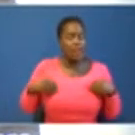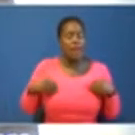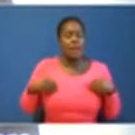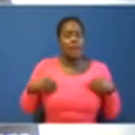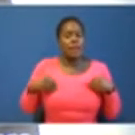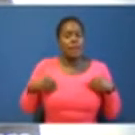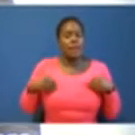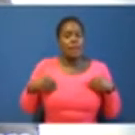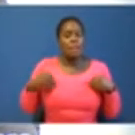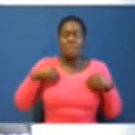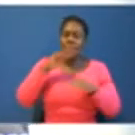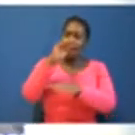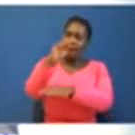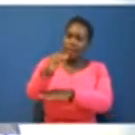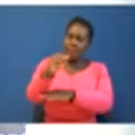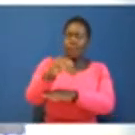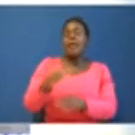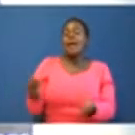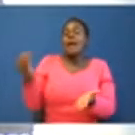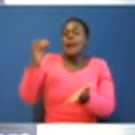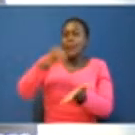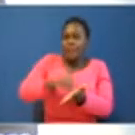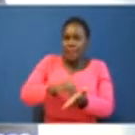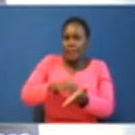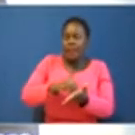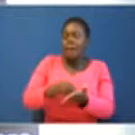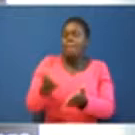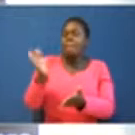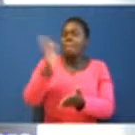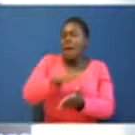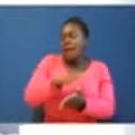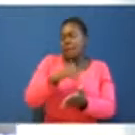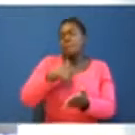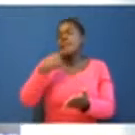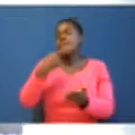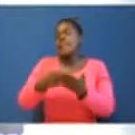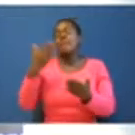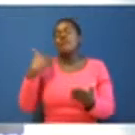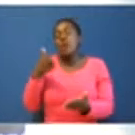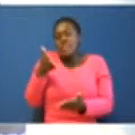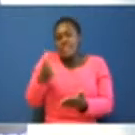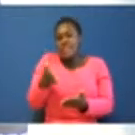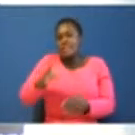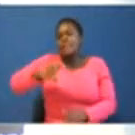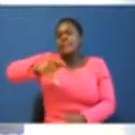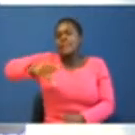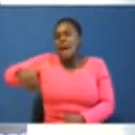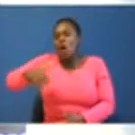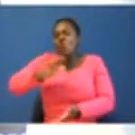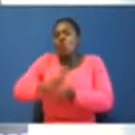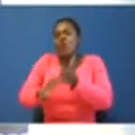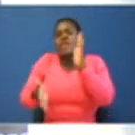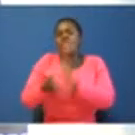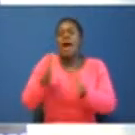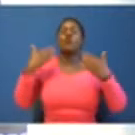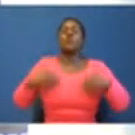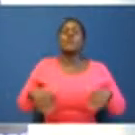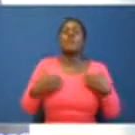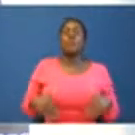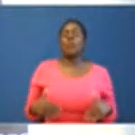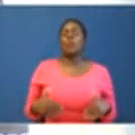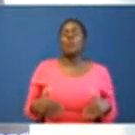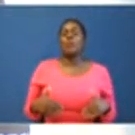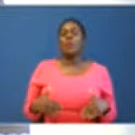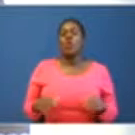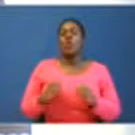that's that's the question i'll ask uh and again it goes back to uh what i was saying there that this city without citizens we are not treated as citizens of this